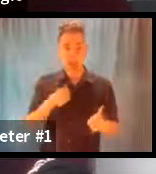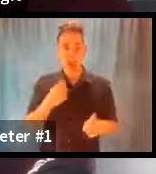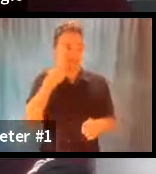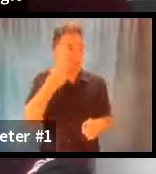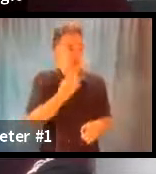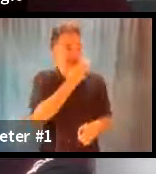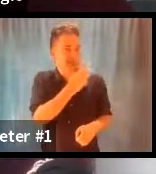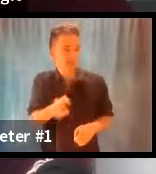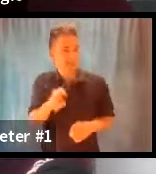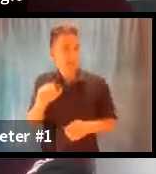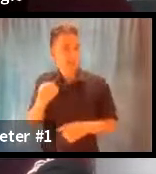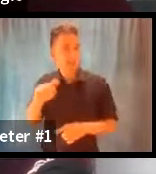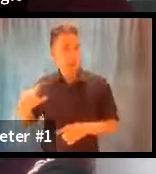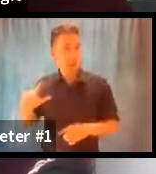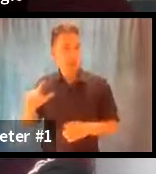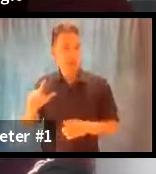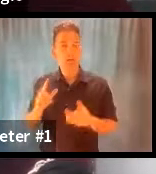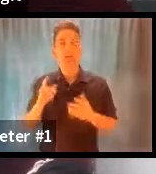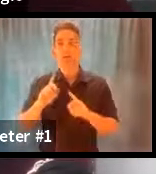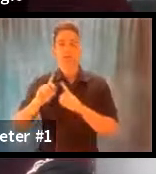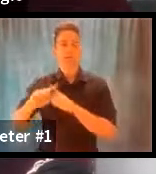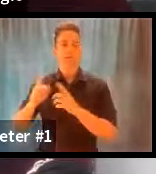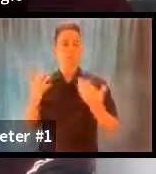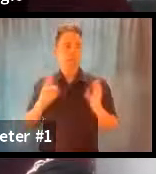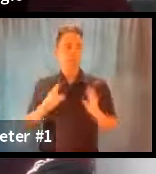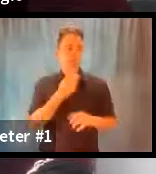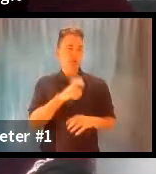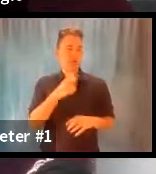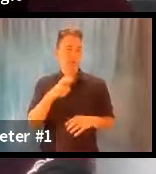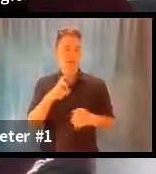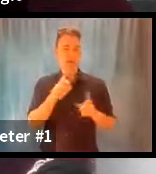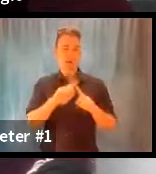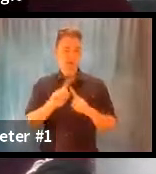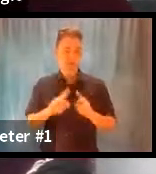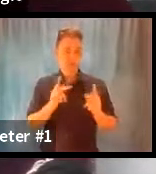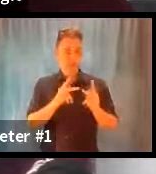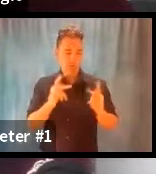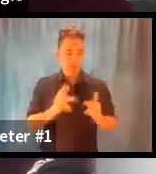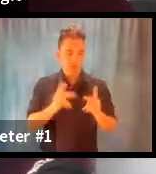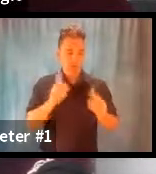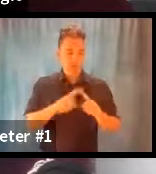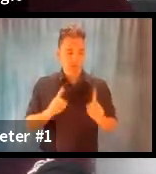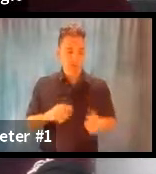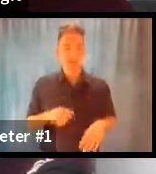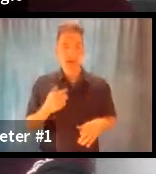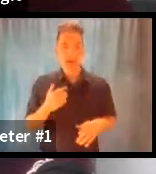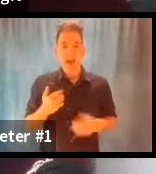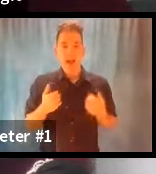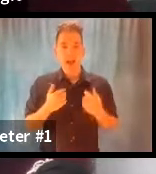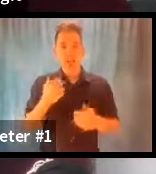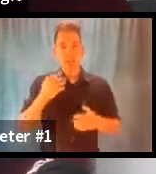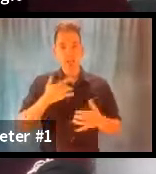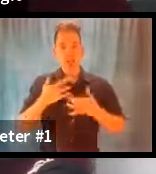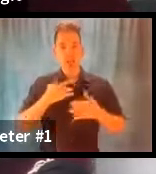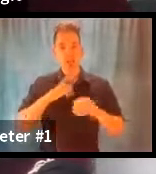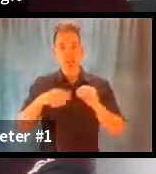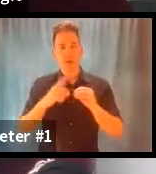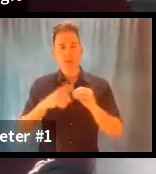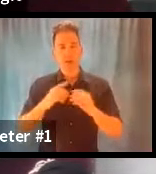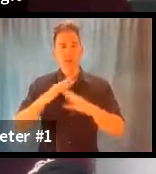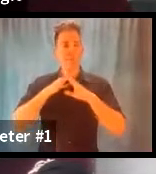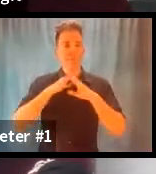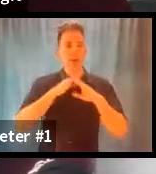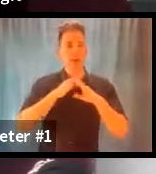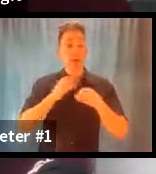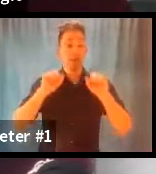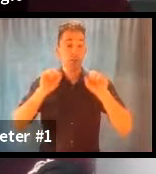some travels in different places. But I had some concerns about the barriers that may be presented